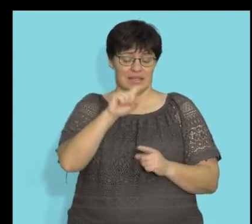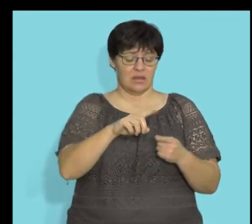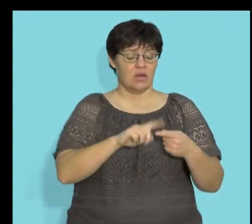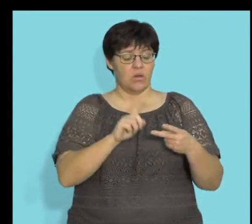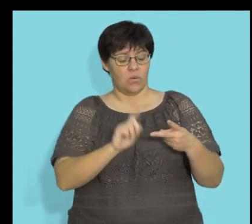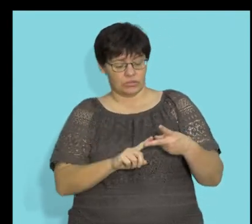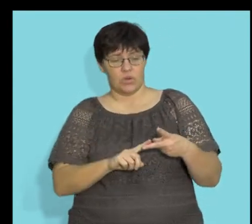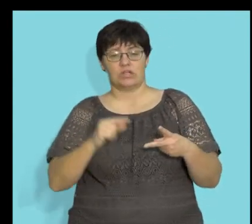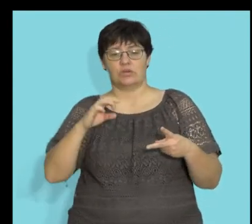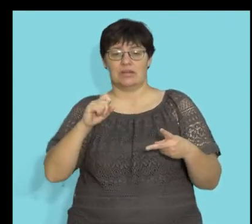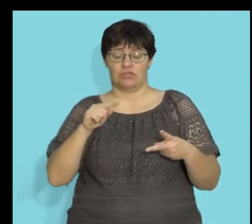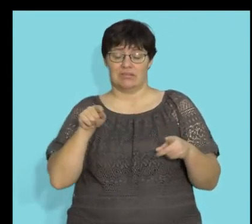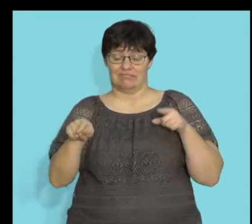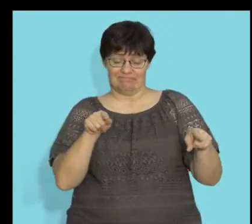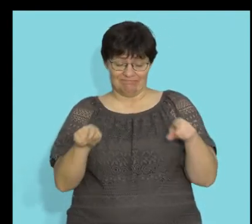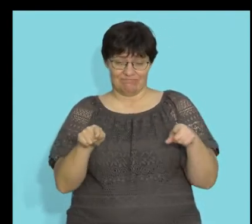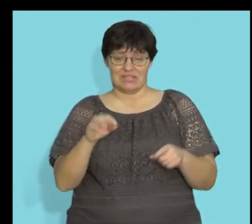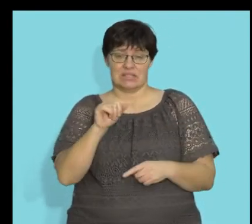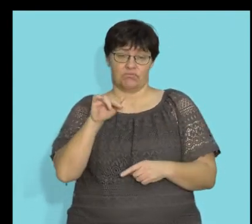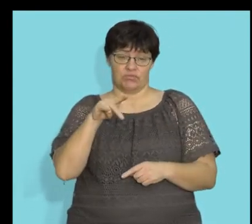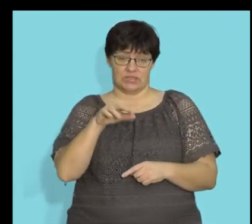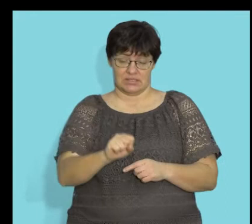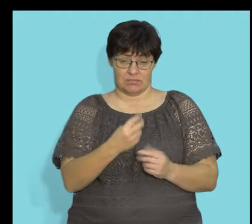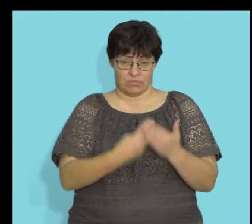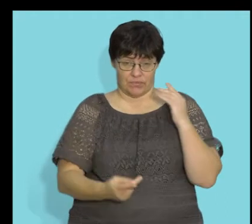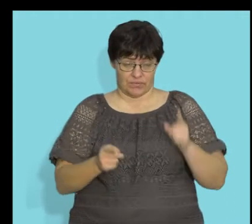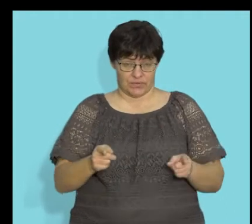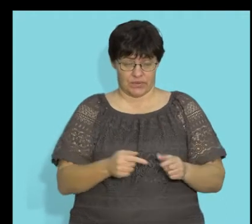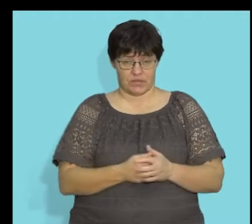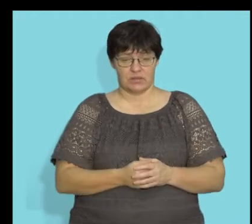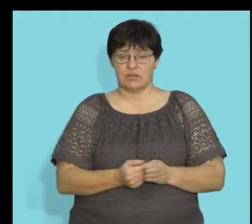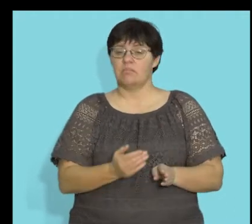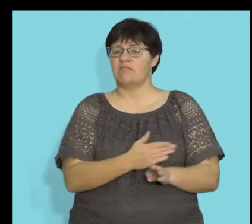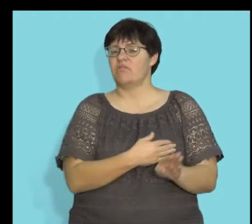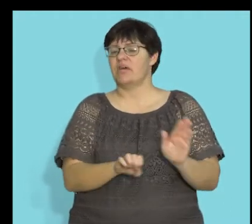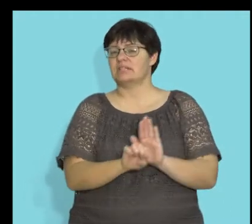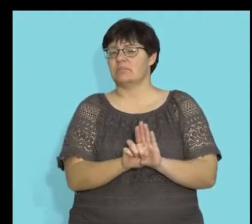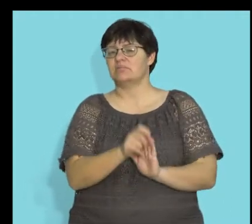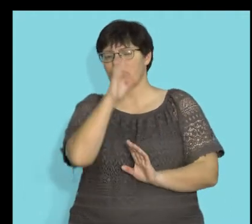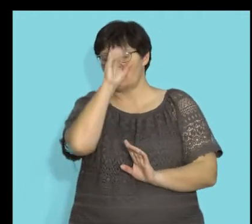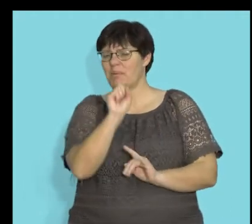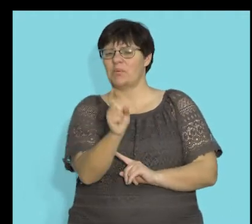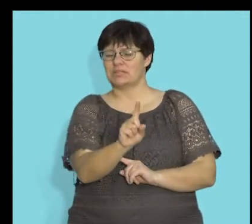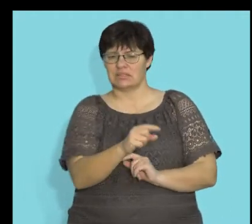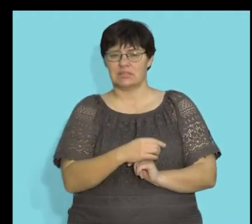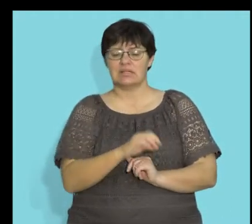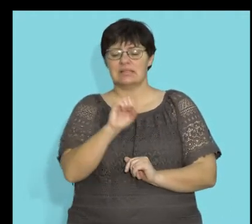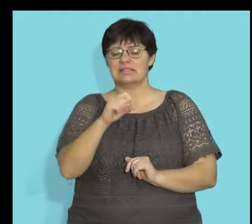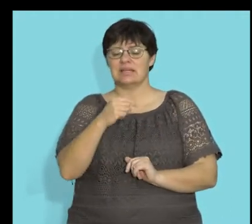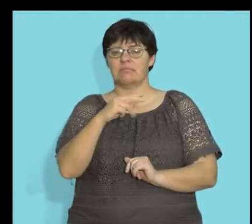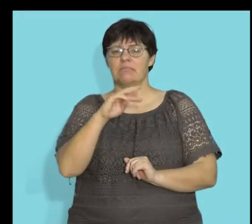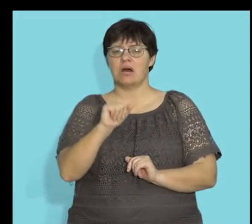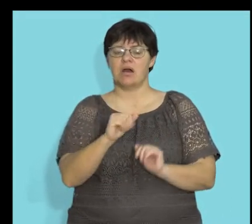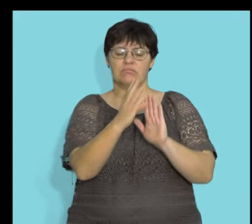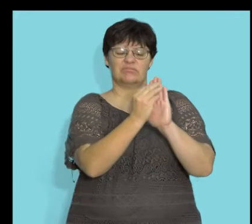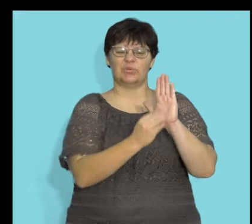use it for geometric series. But before I get into those examples, let's just remind ourselves of what sigma